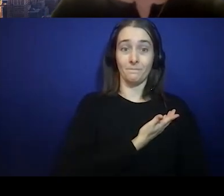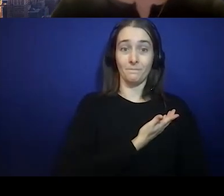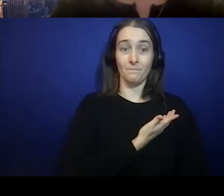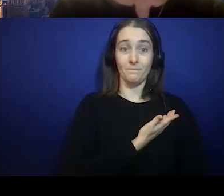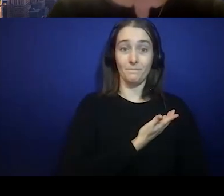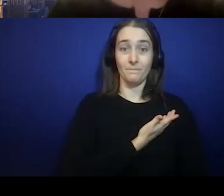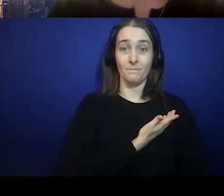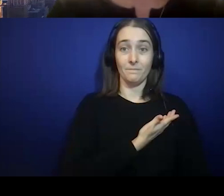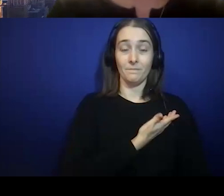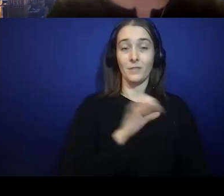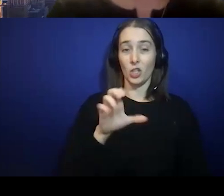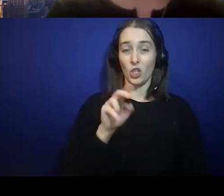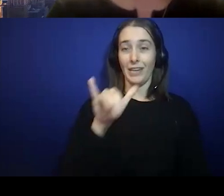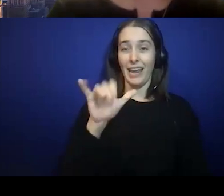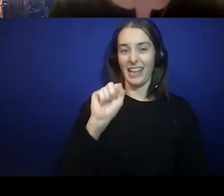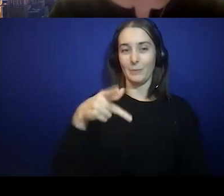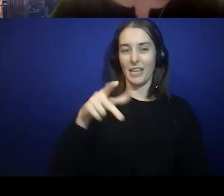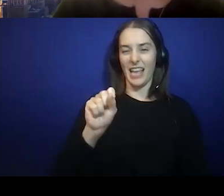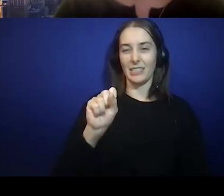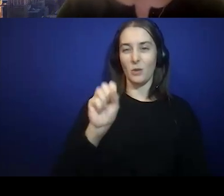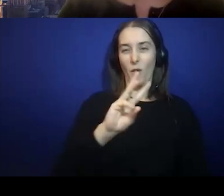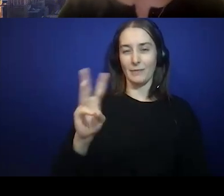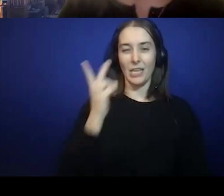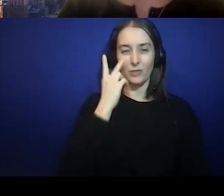on the CUNY SPS website that you see there,